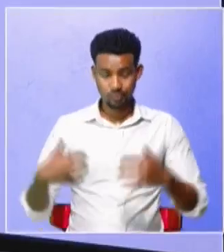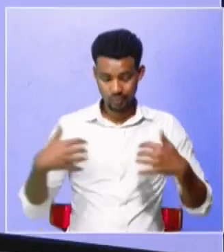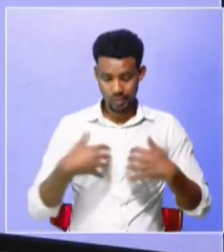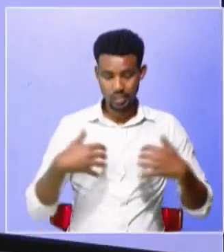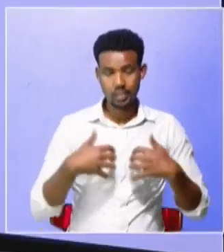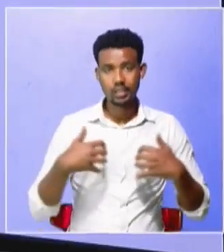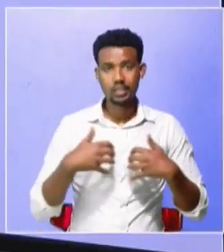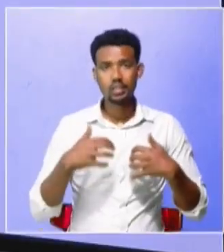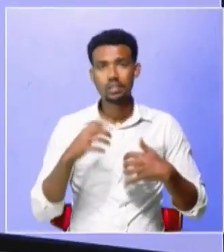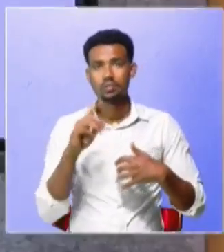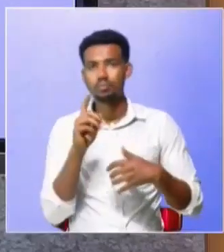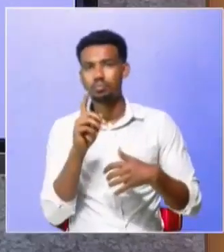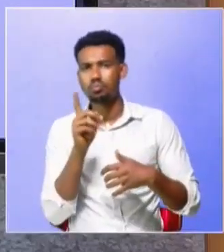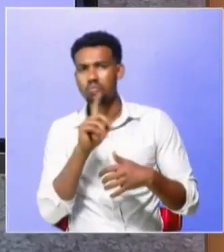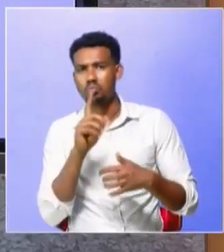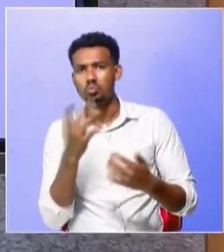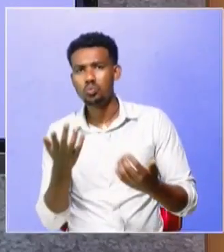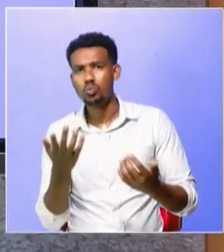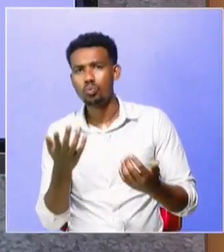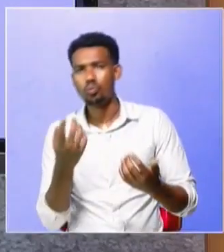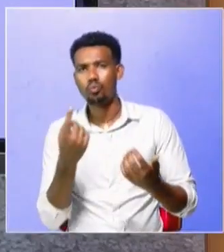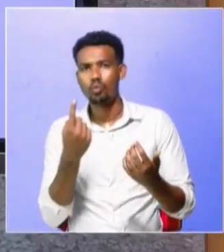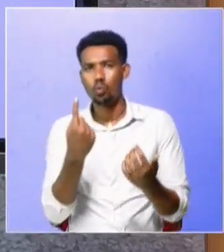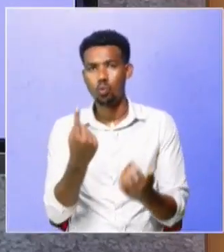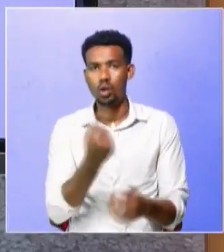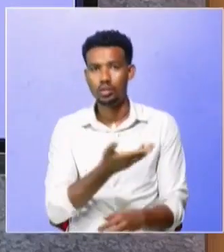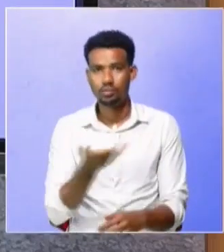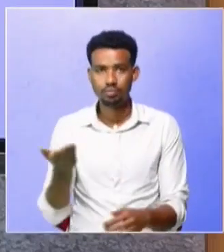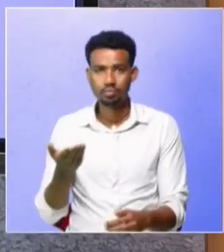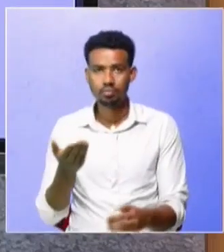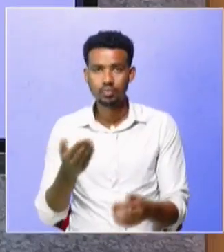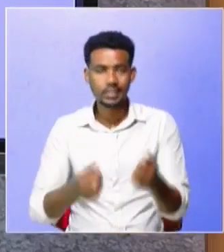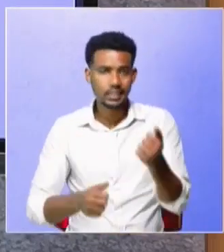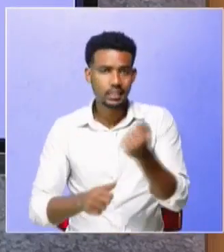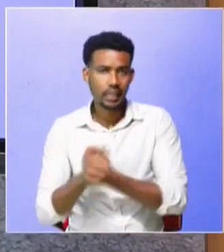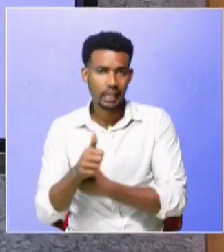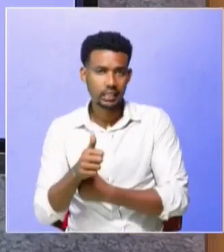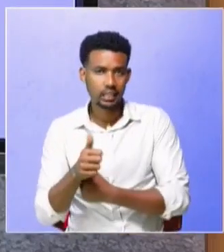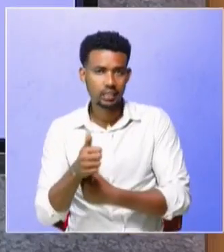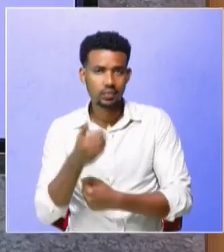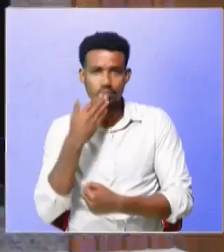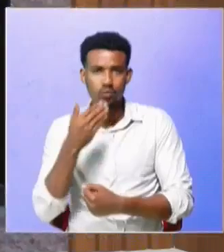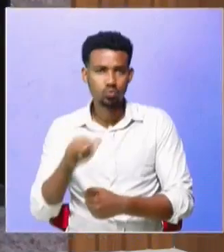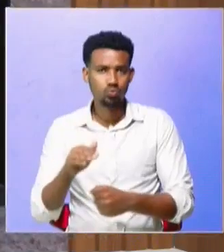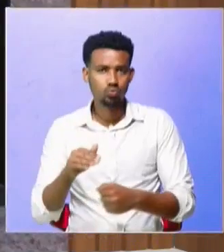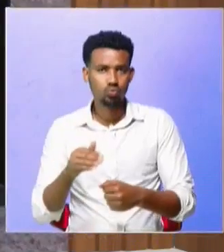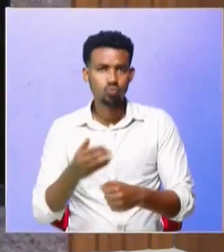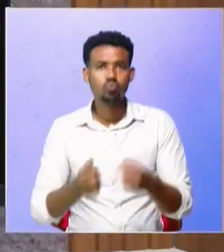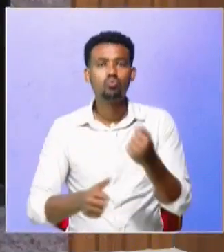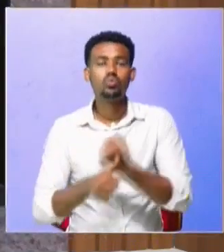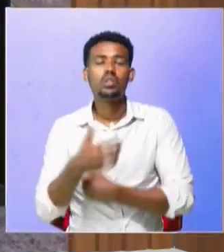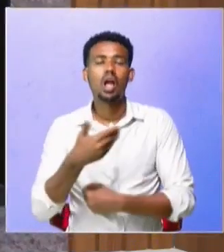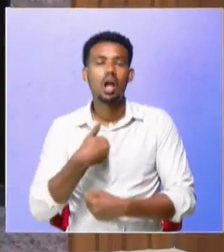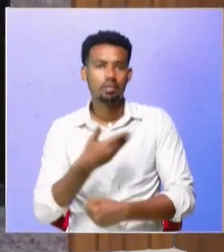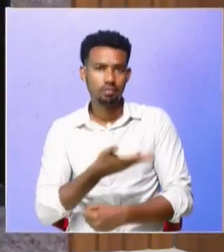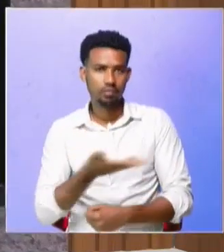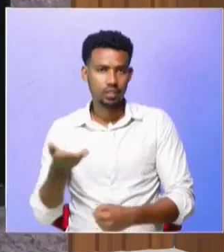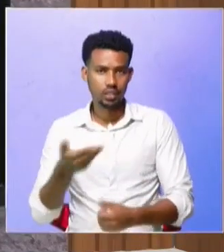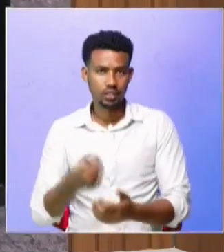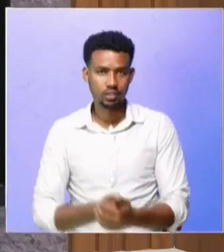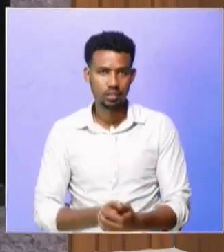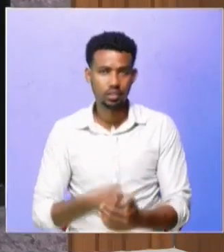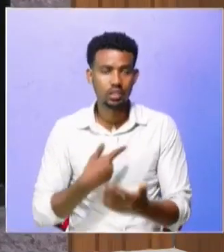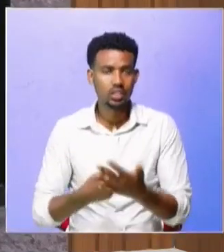Threatened means to what? To put in danger or to put at risk. So a person who is